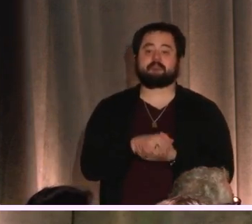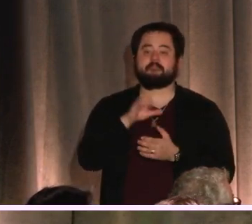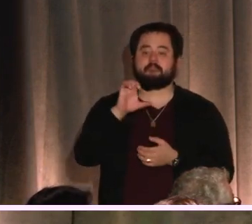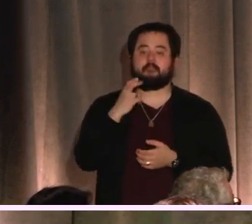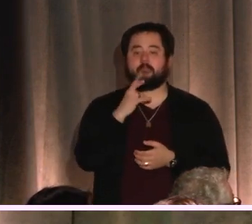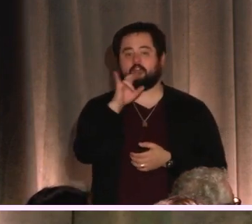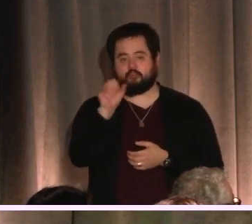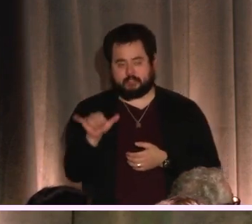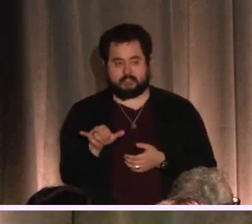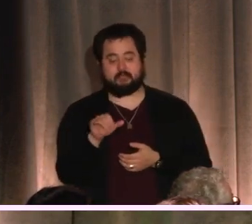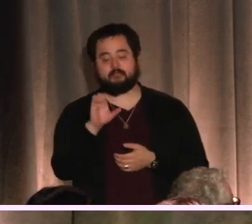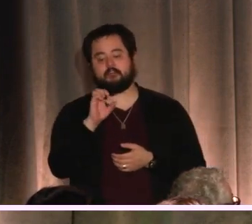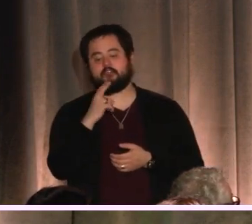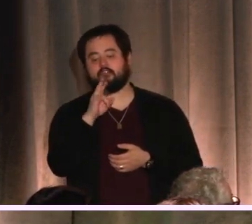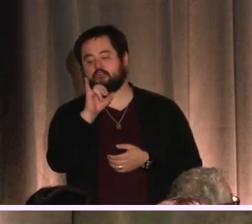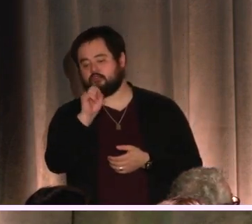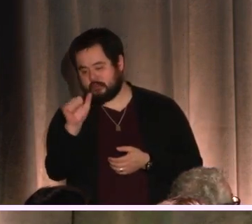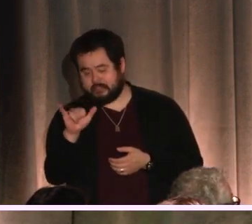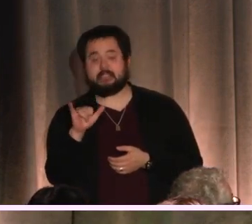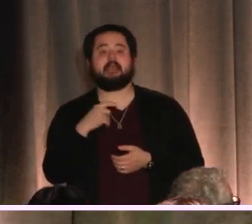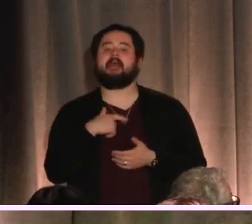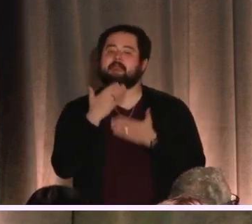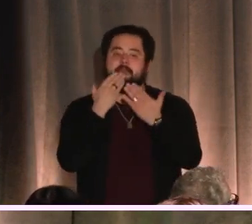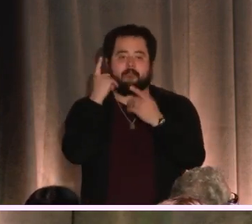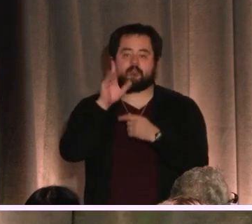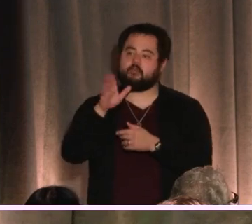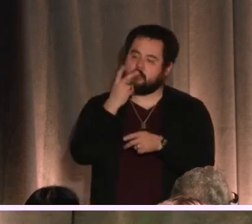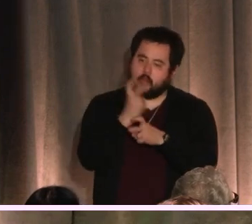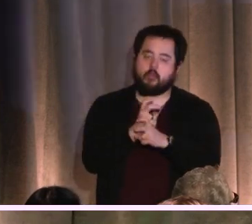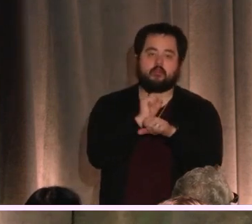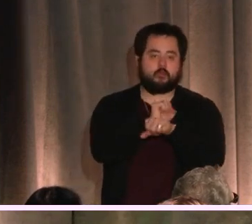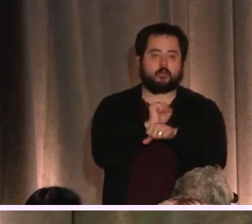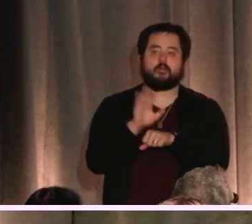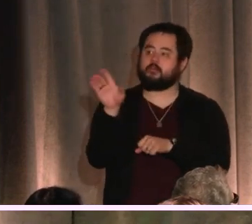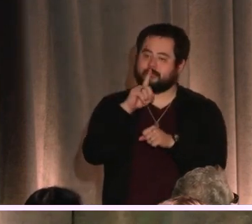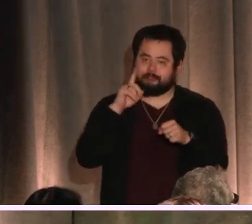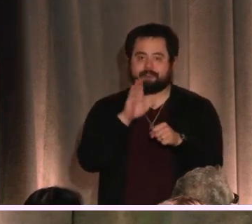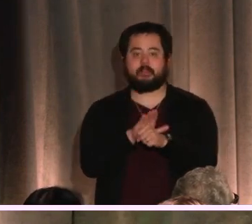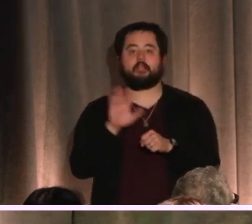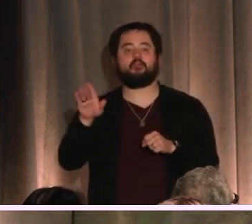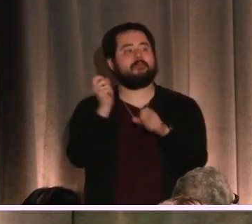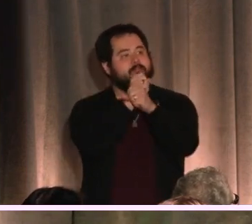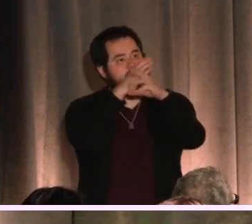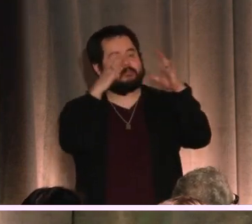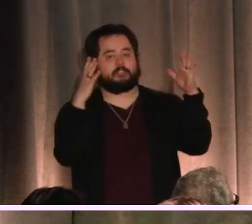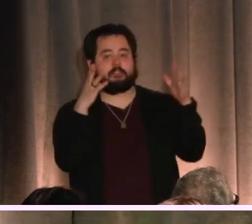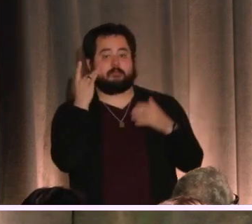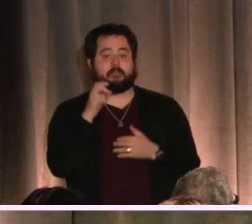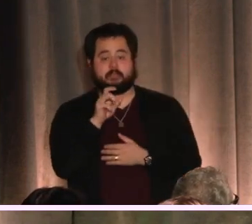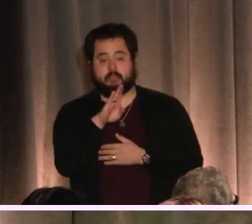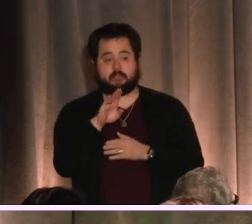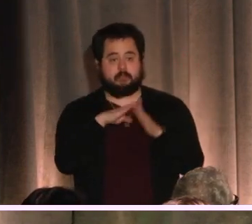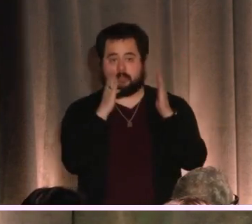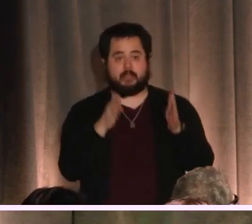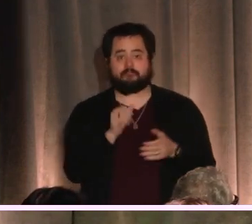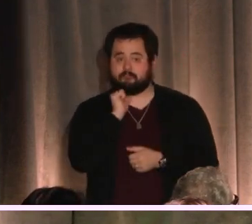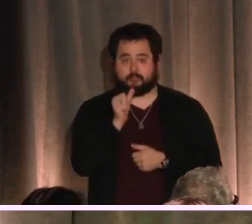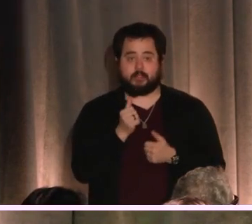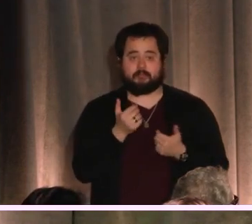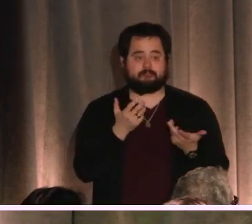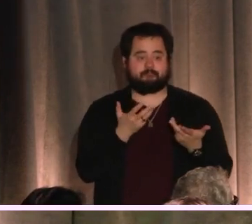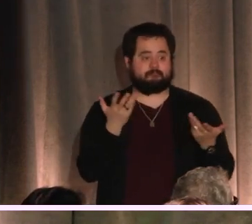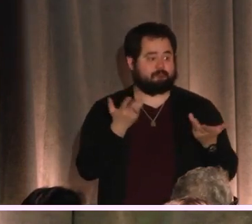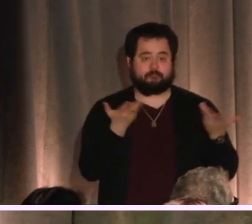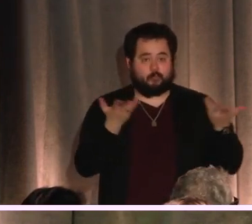Chrissy, I thank you for your hard work, your dedication, and your vision, because the clubhouse wouldn't be what it is today without you.